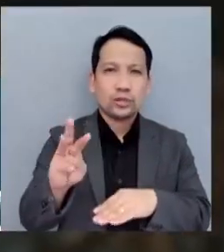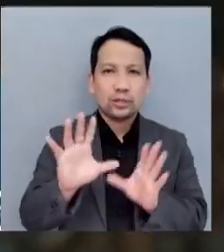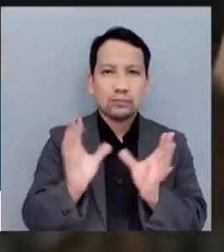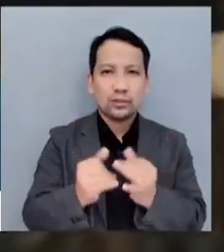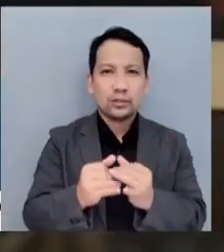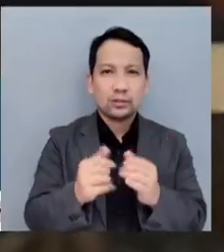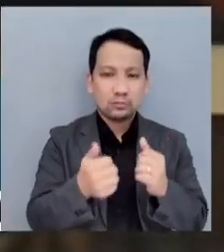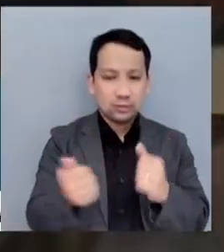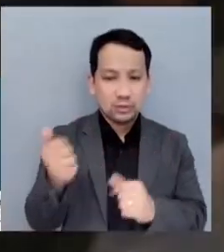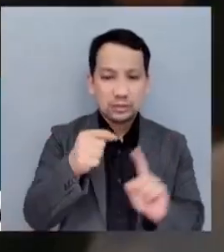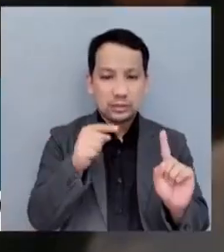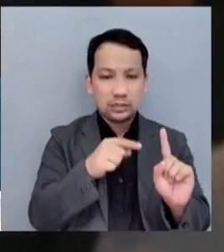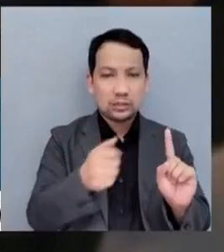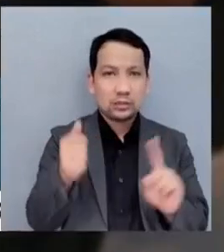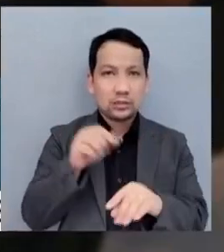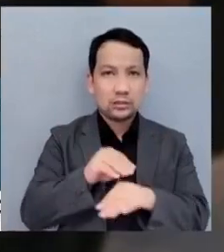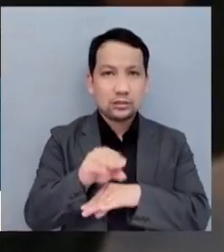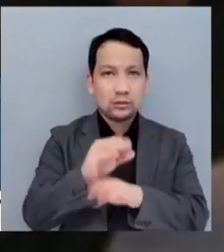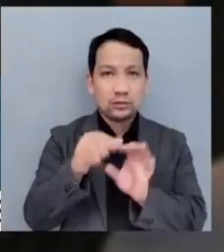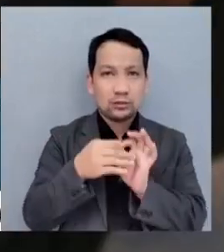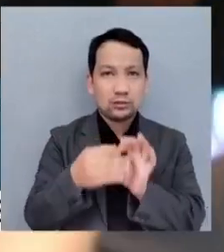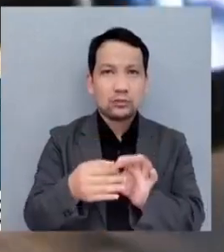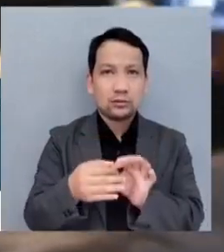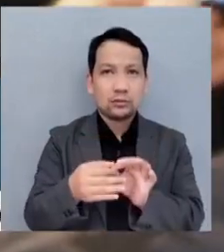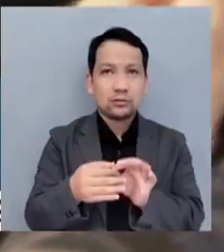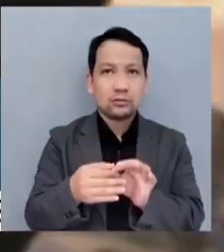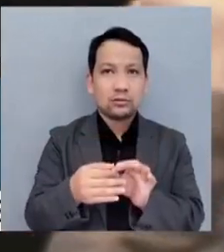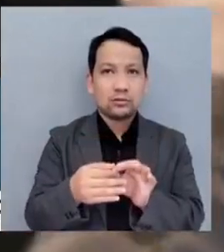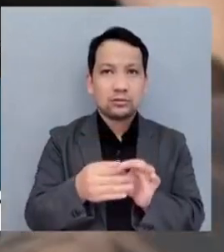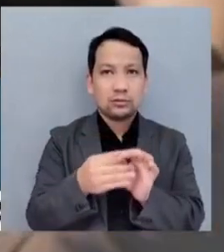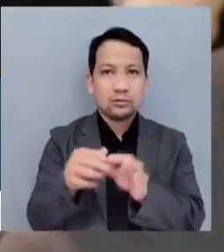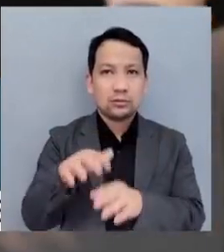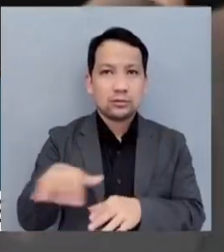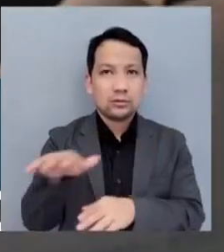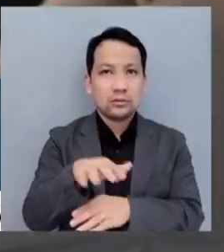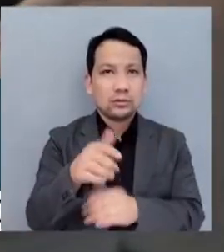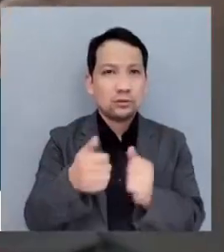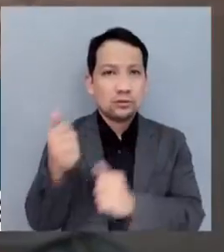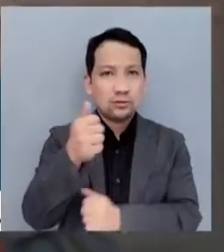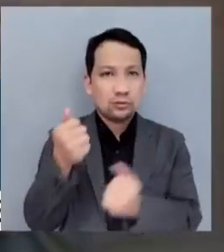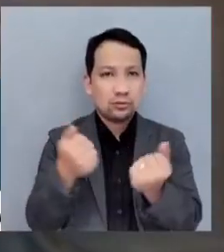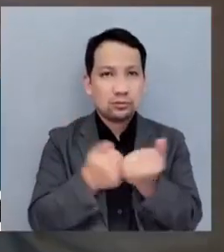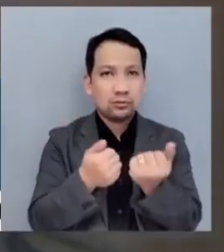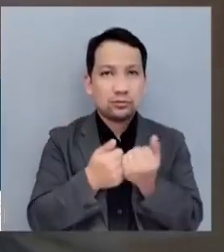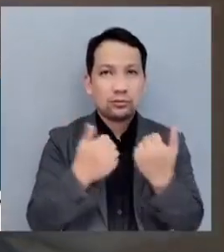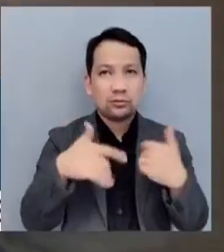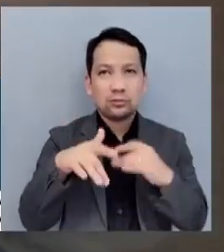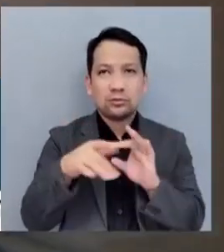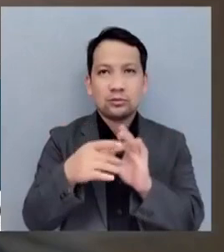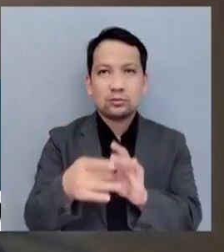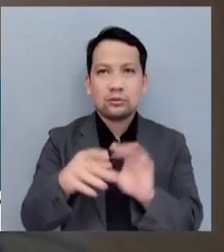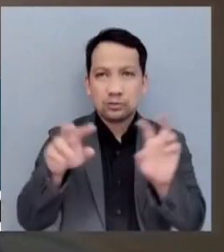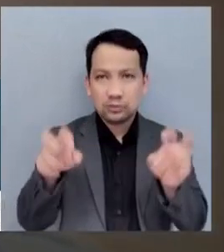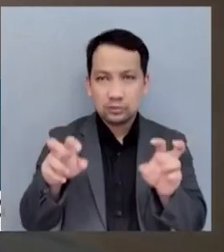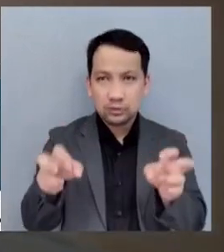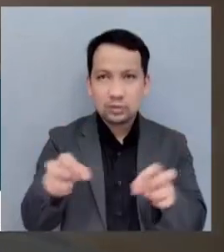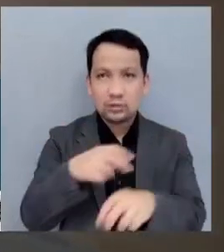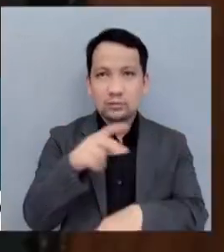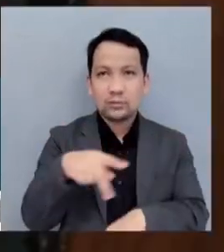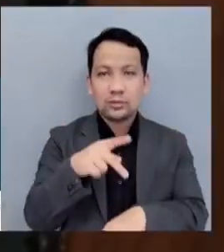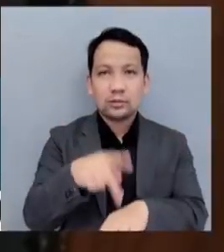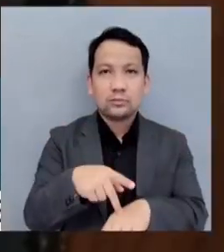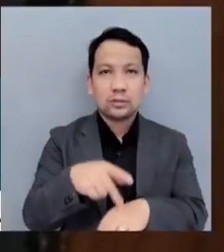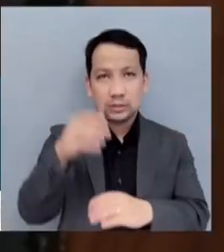the chairman of consultancy firm Stratbase Incorporated and was a supporter of charitable institutions like the Philippine Cancer